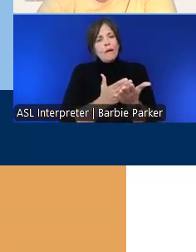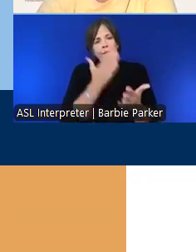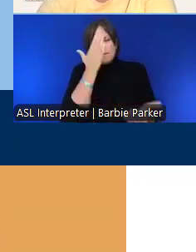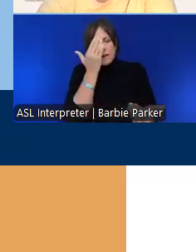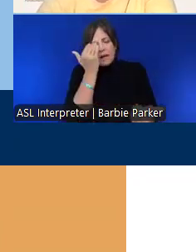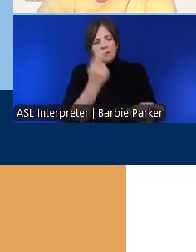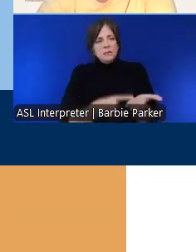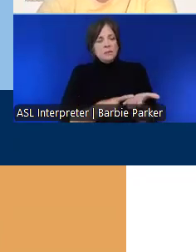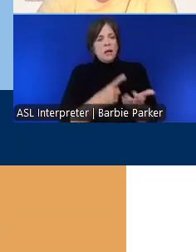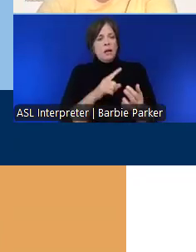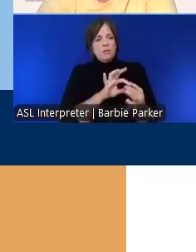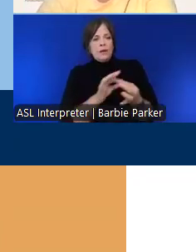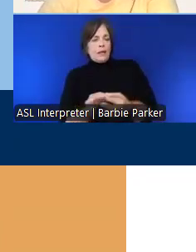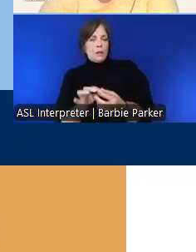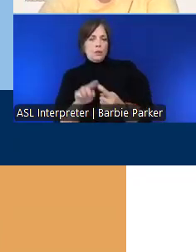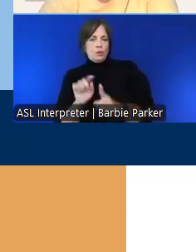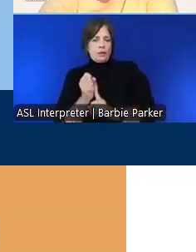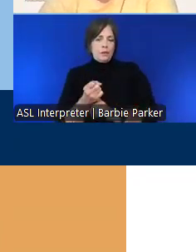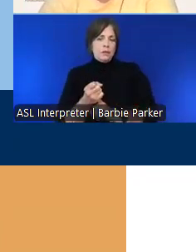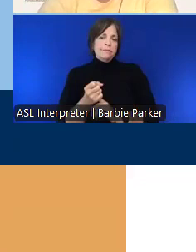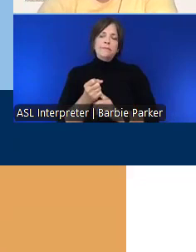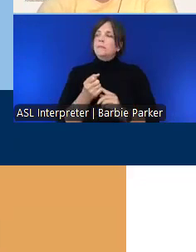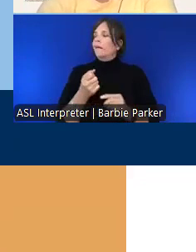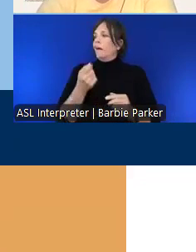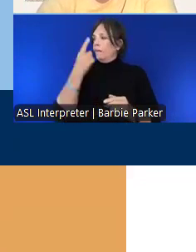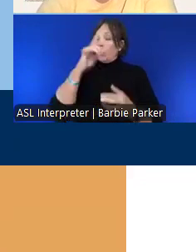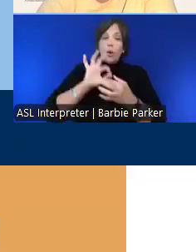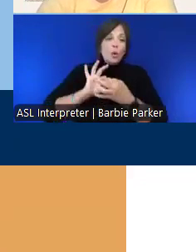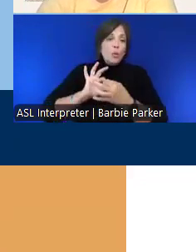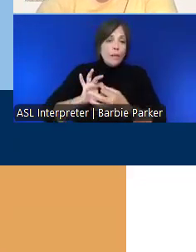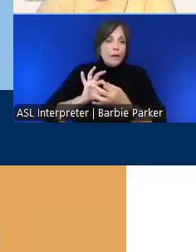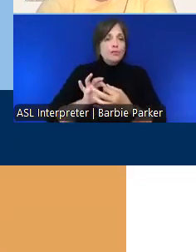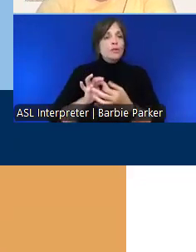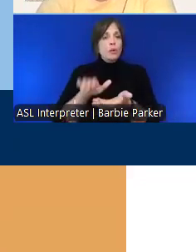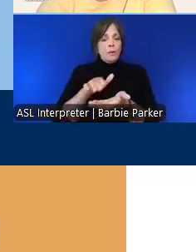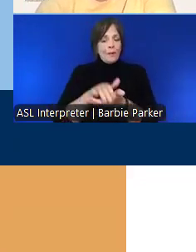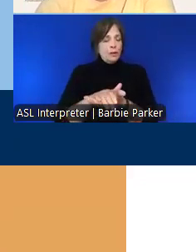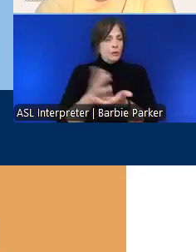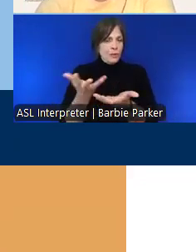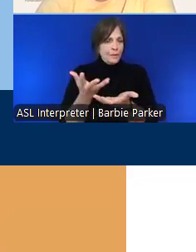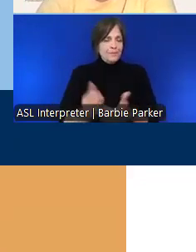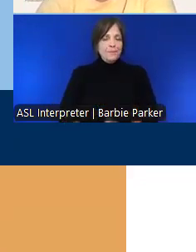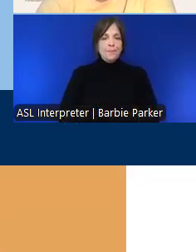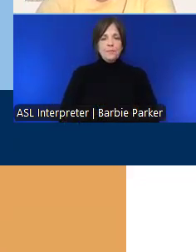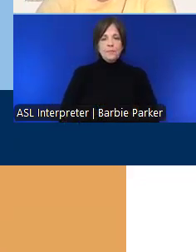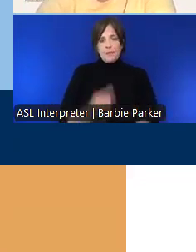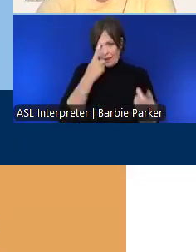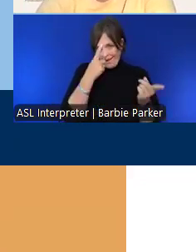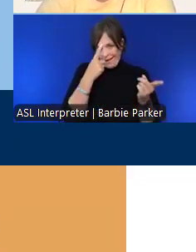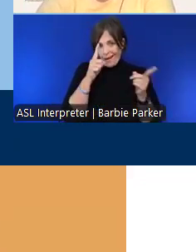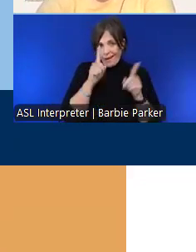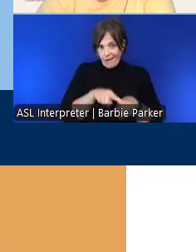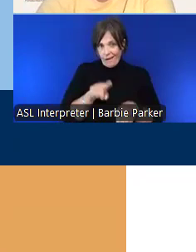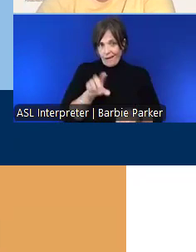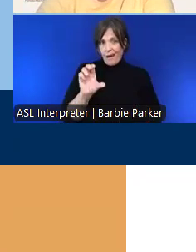situations of relationships and or marriage is the fact that consent should be